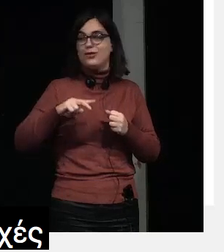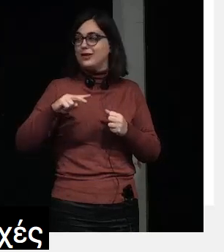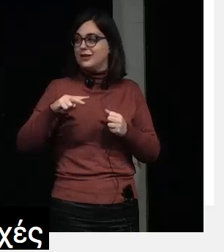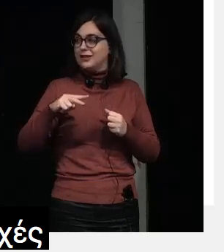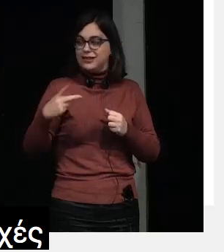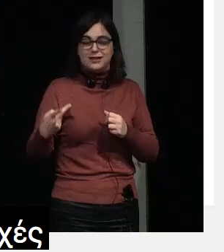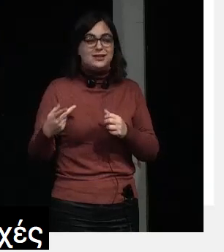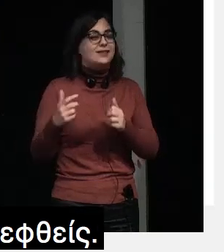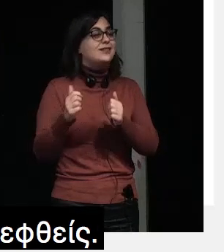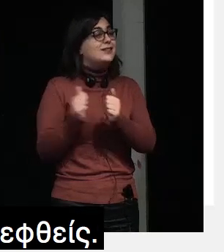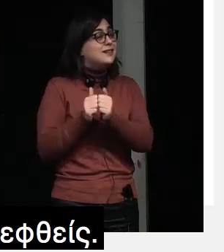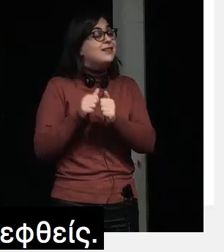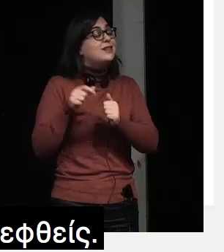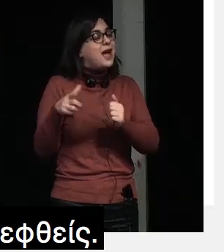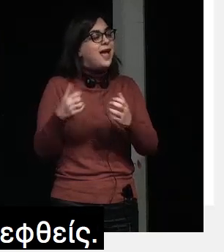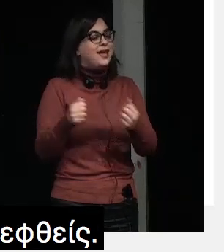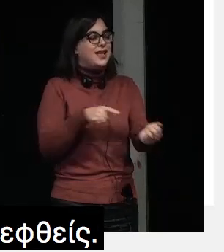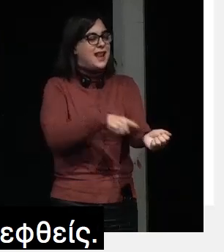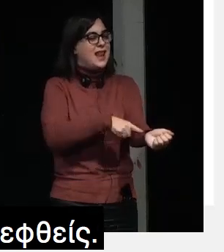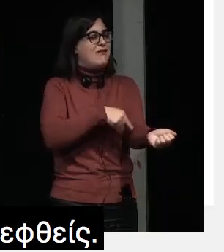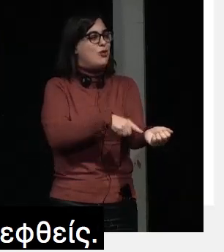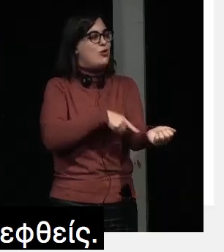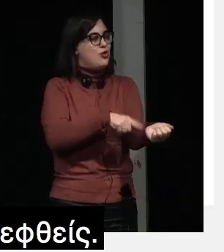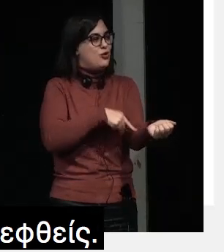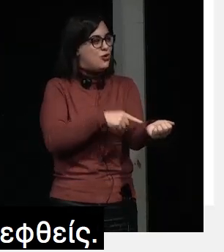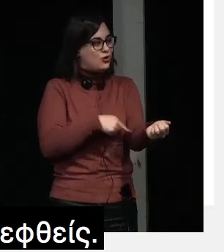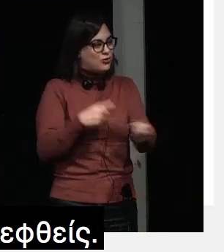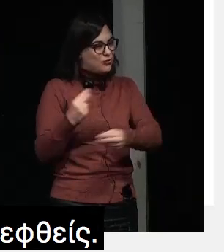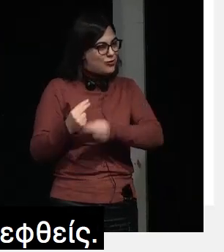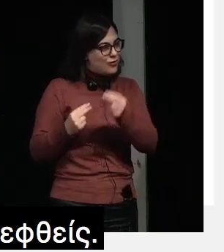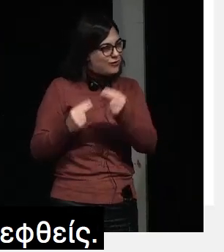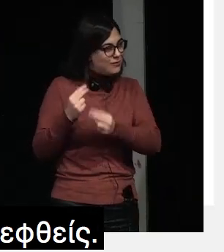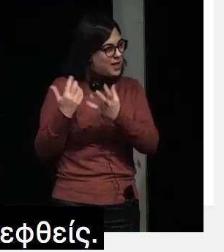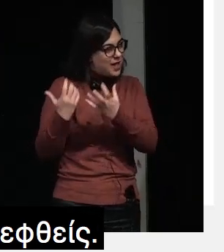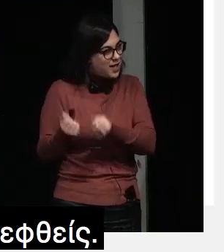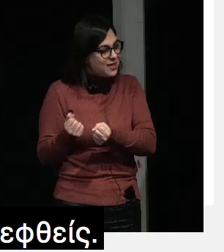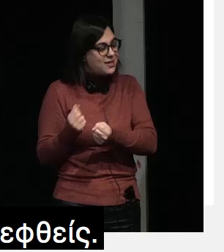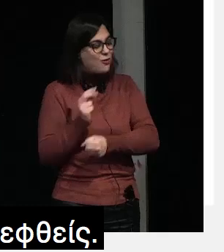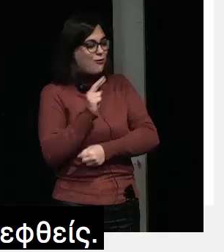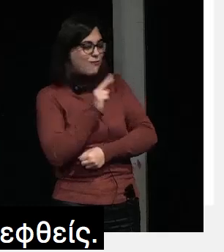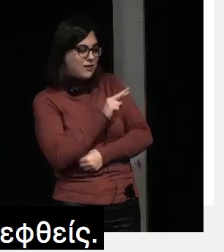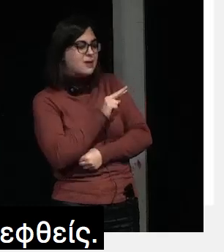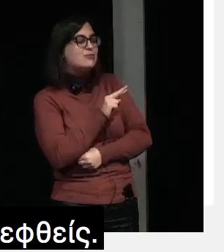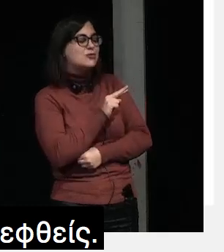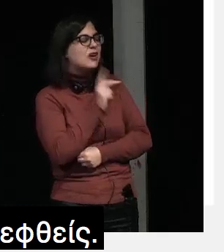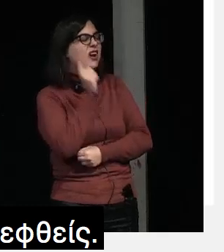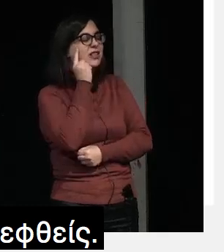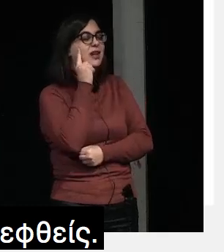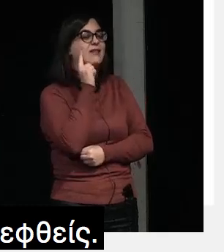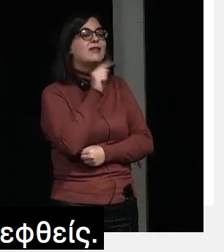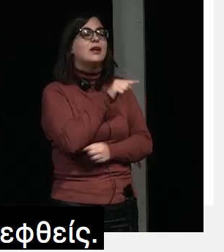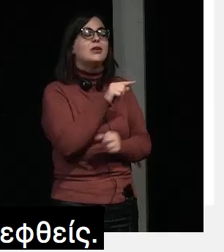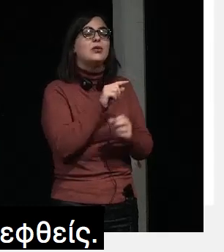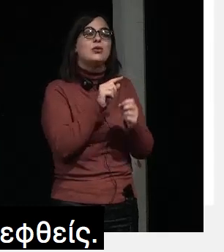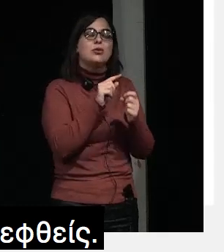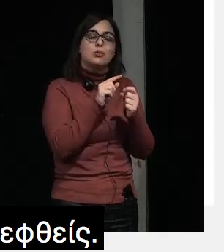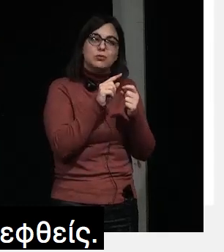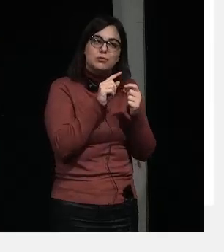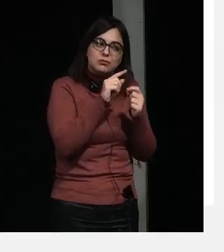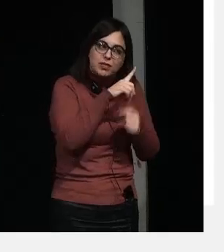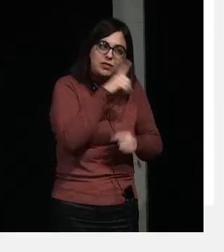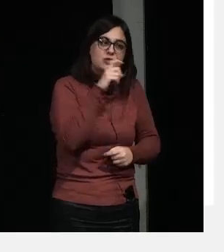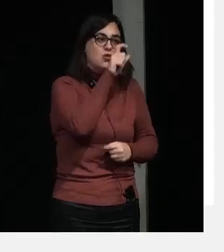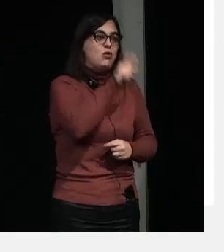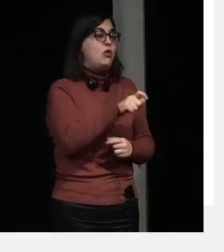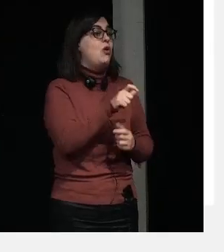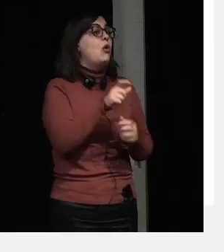neurological disorders, and I understand that museums are really complicated spaces to go into,